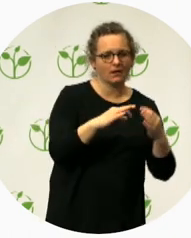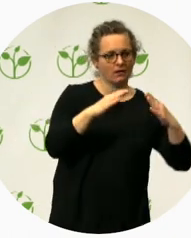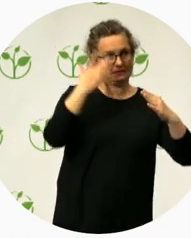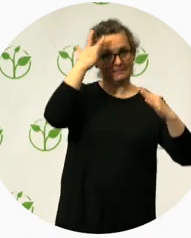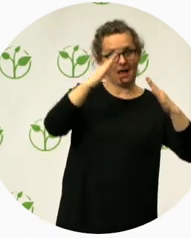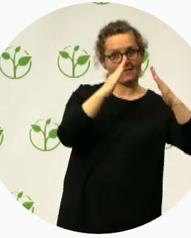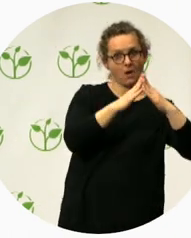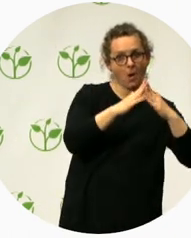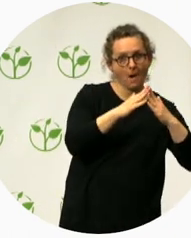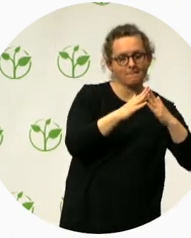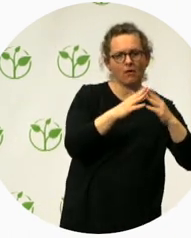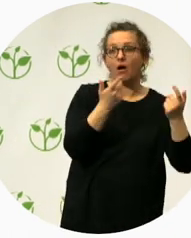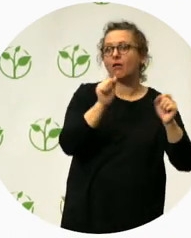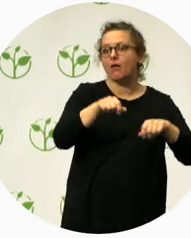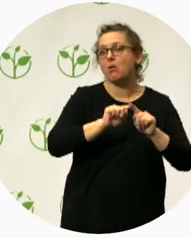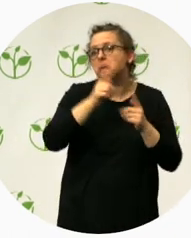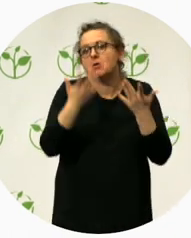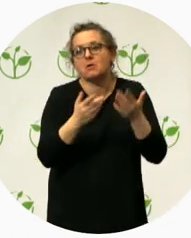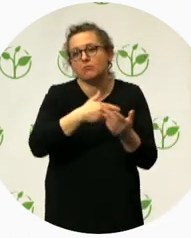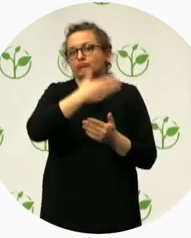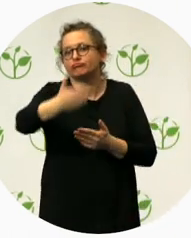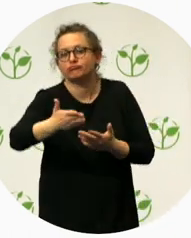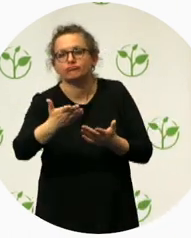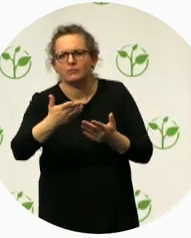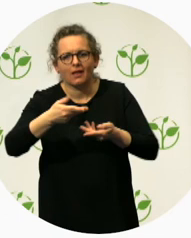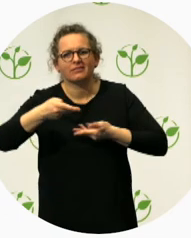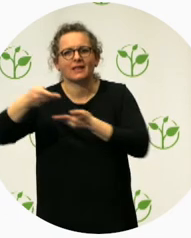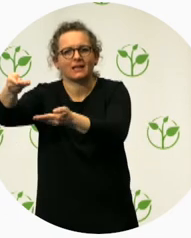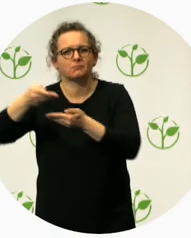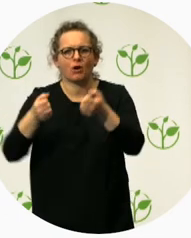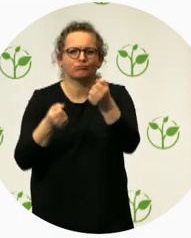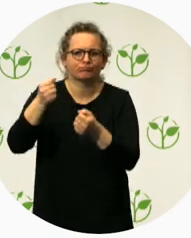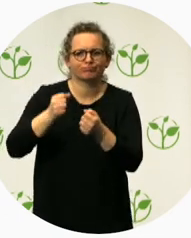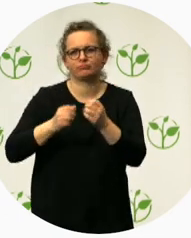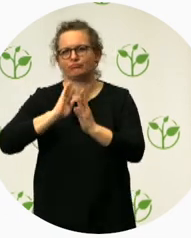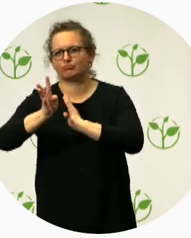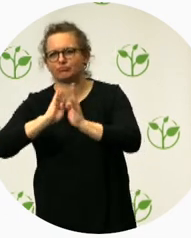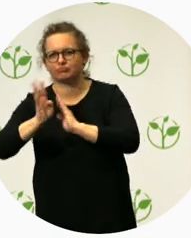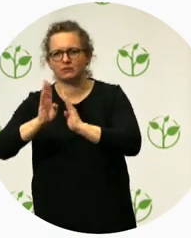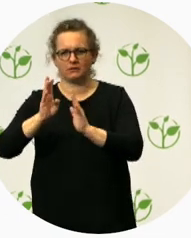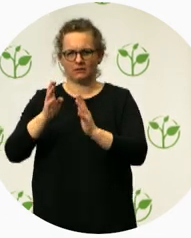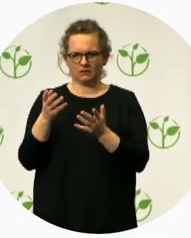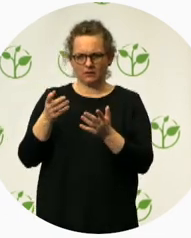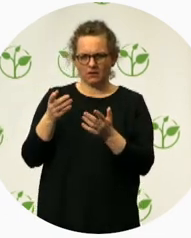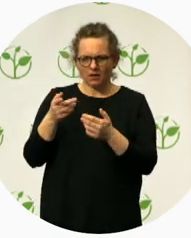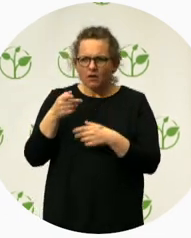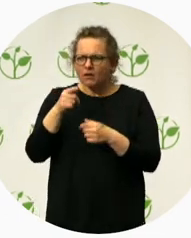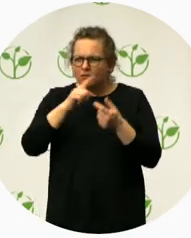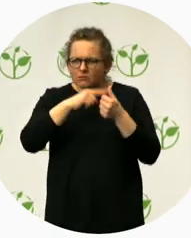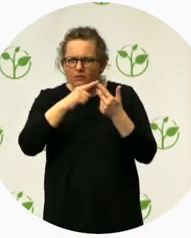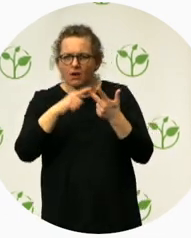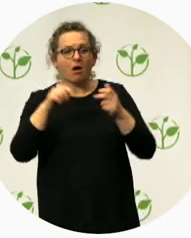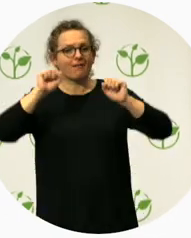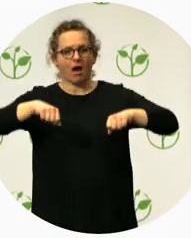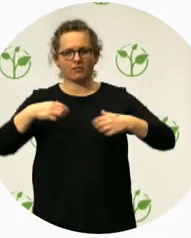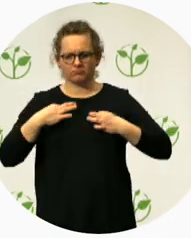tell us that the bus will be available in 10 minutes. It's time to start moving. We can get that data fed to us to tell us what the